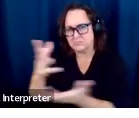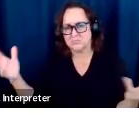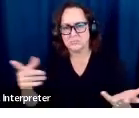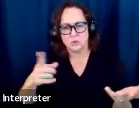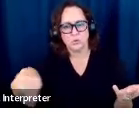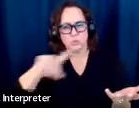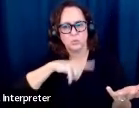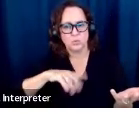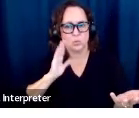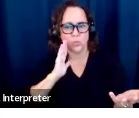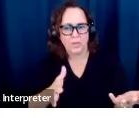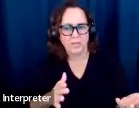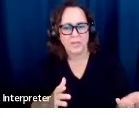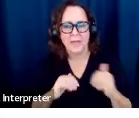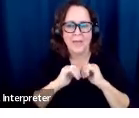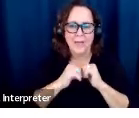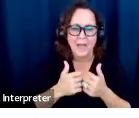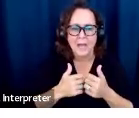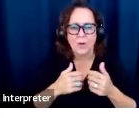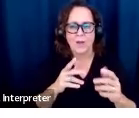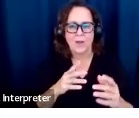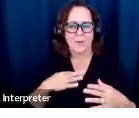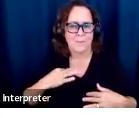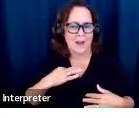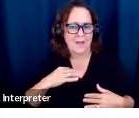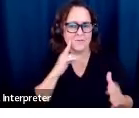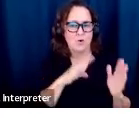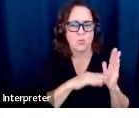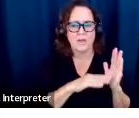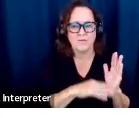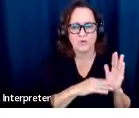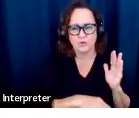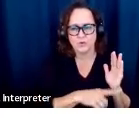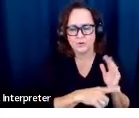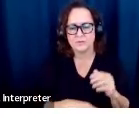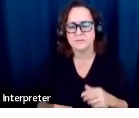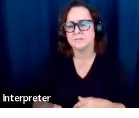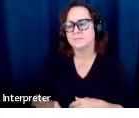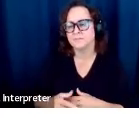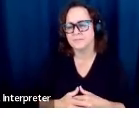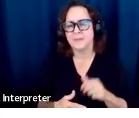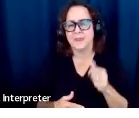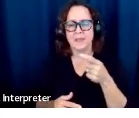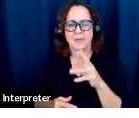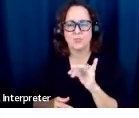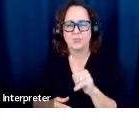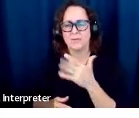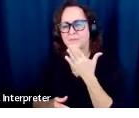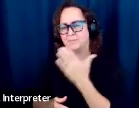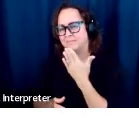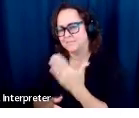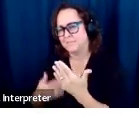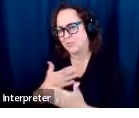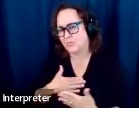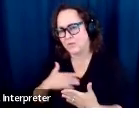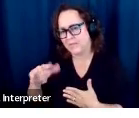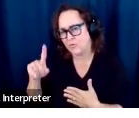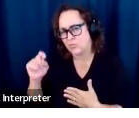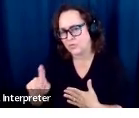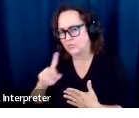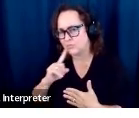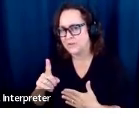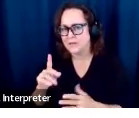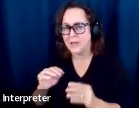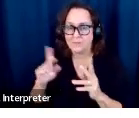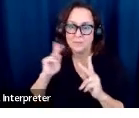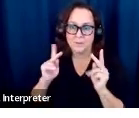about the ability to apply for waiver spots. Thank you. So April, we appreciate the question. You know, we obviously know this is something people will be